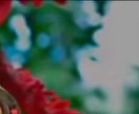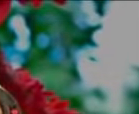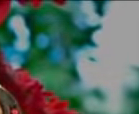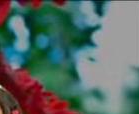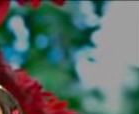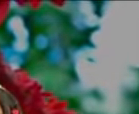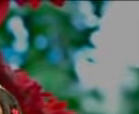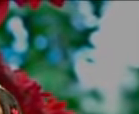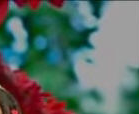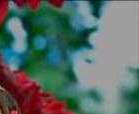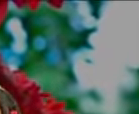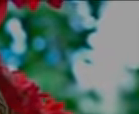I will be clean and honest.